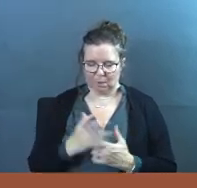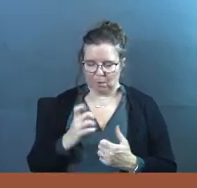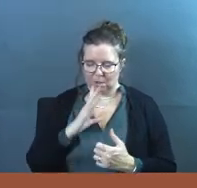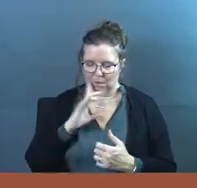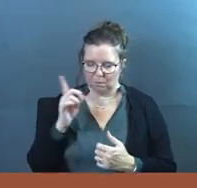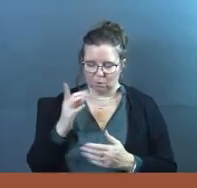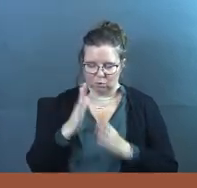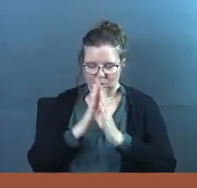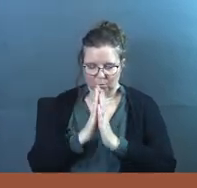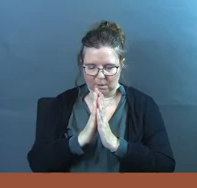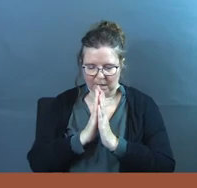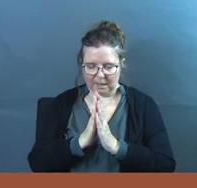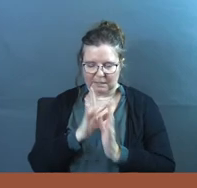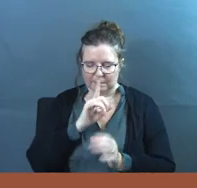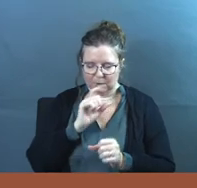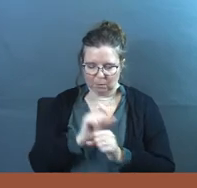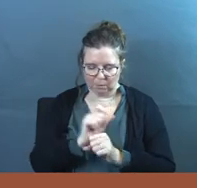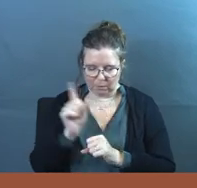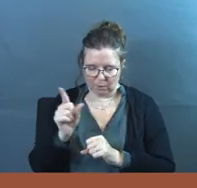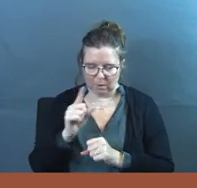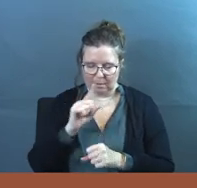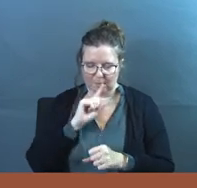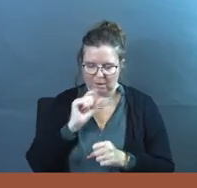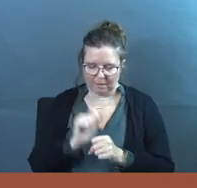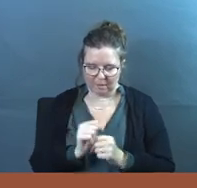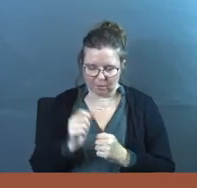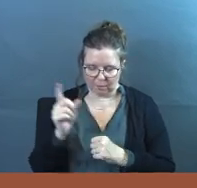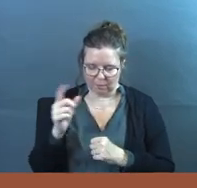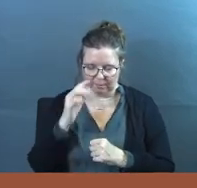to talk to you, God, to pray and to be real with you and be authentic.